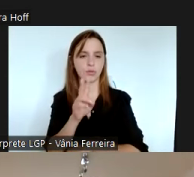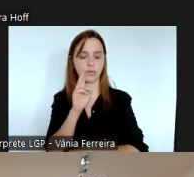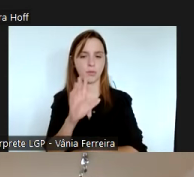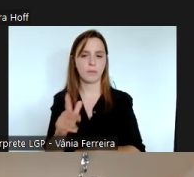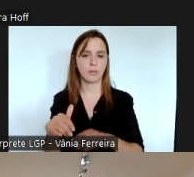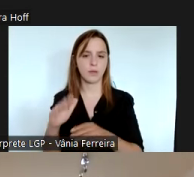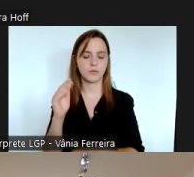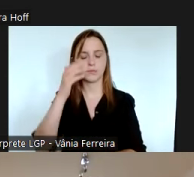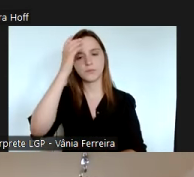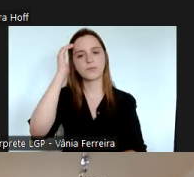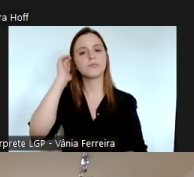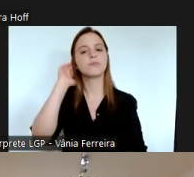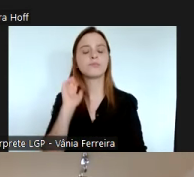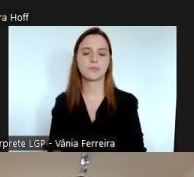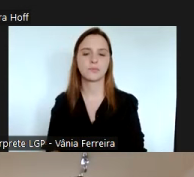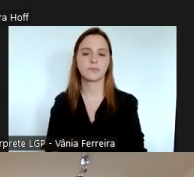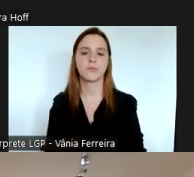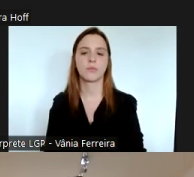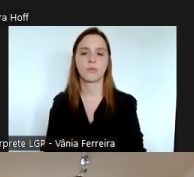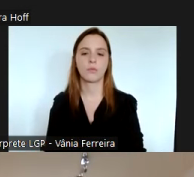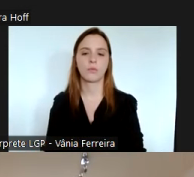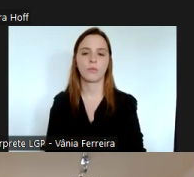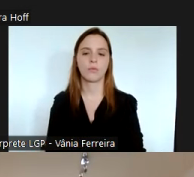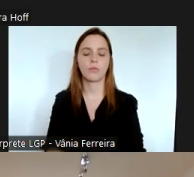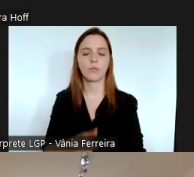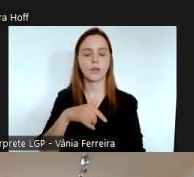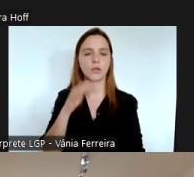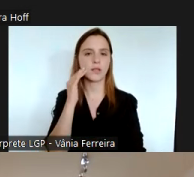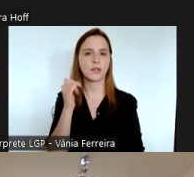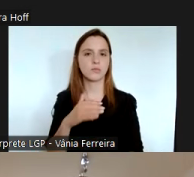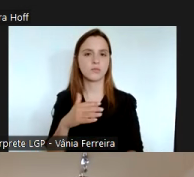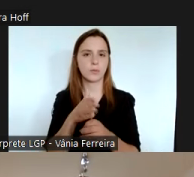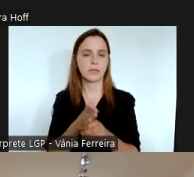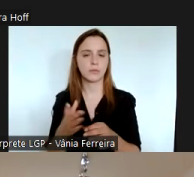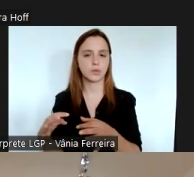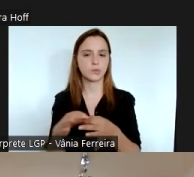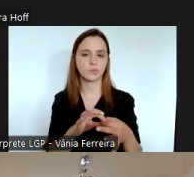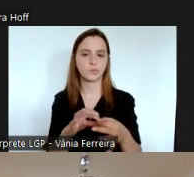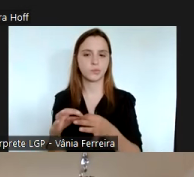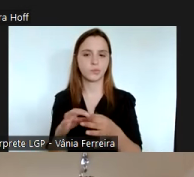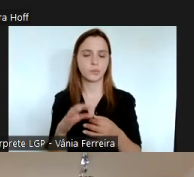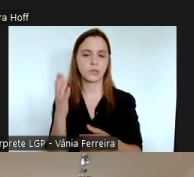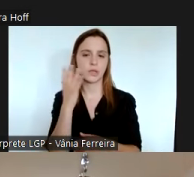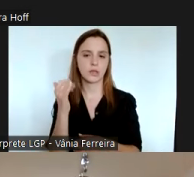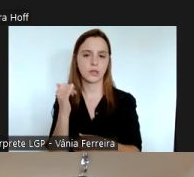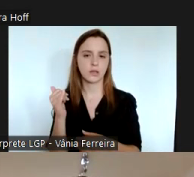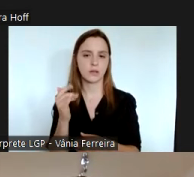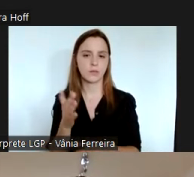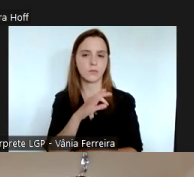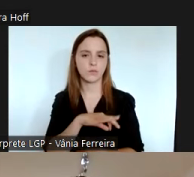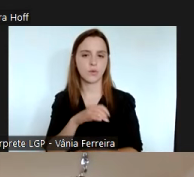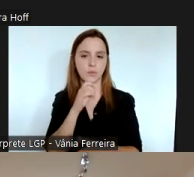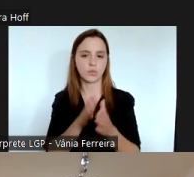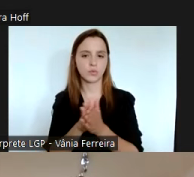beginning, we make an effort to collaborate with different departments in order to provide networking and professional opportunities for